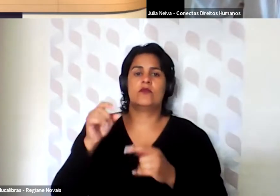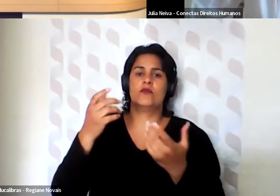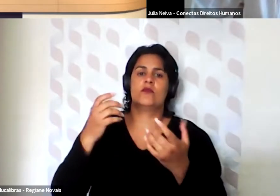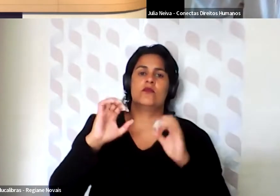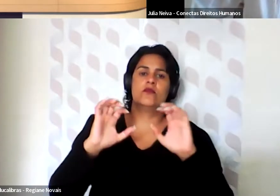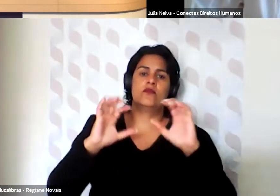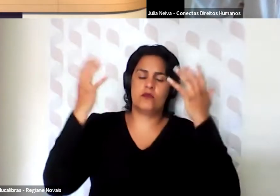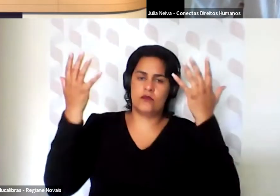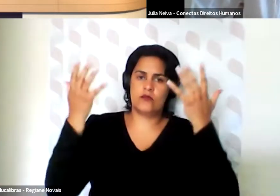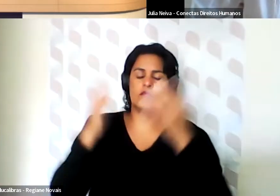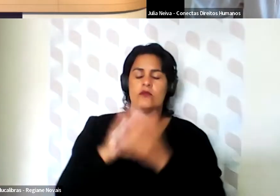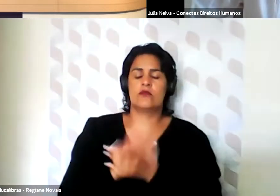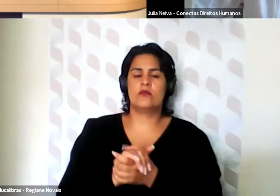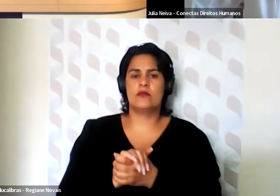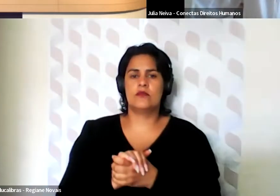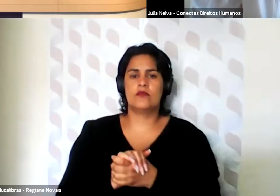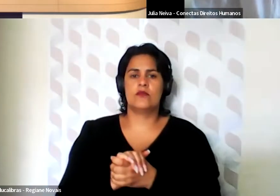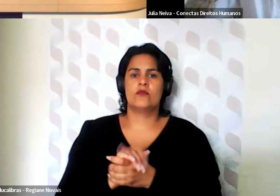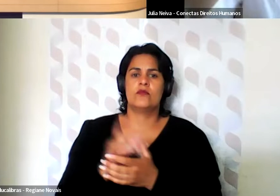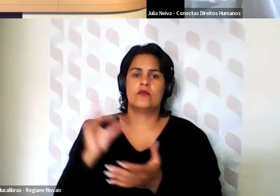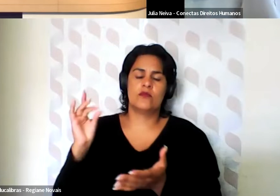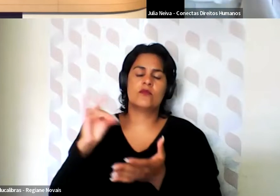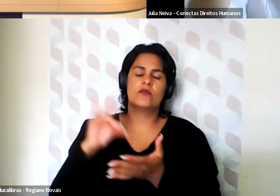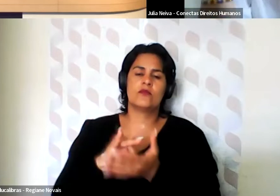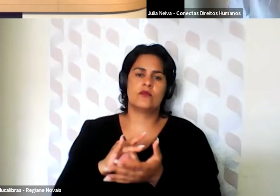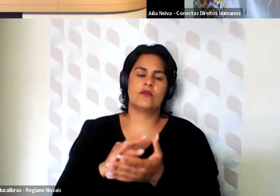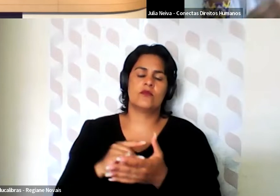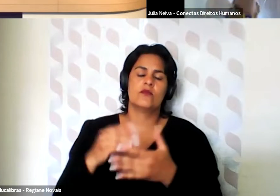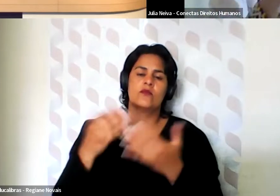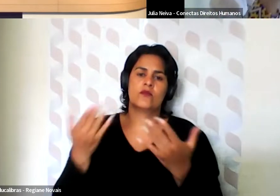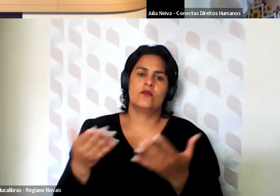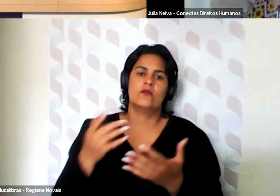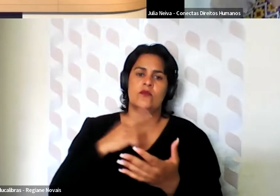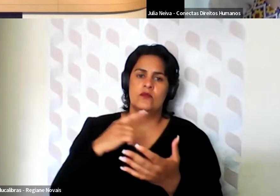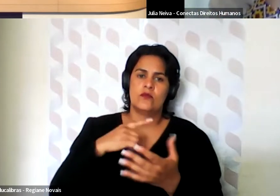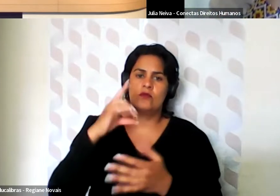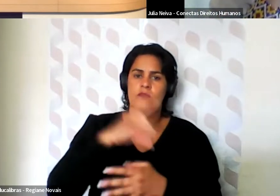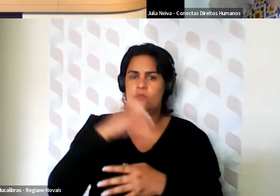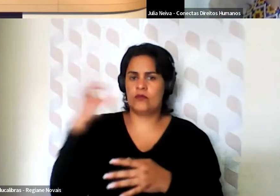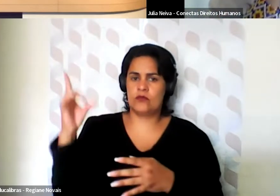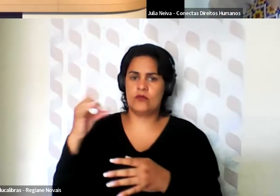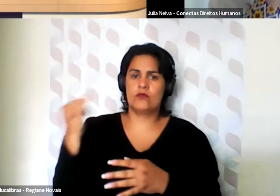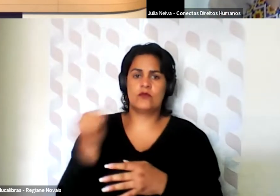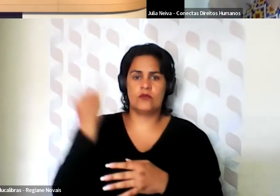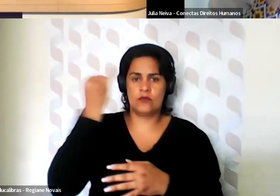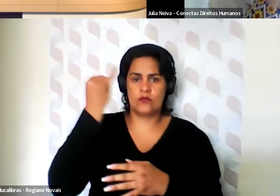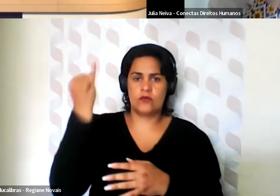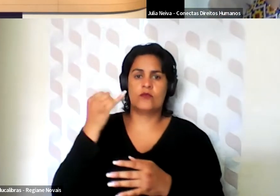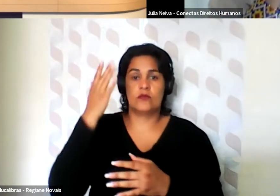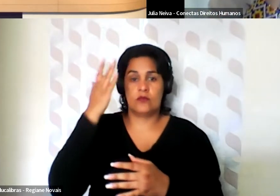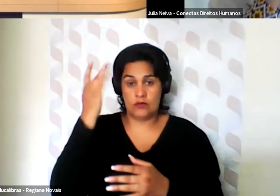evening that as interesting as we can. As you know, and you might have seen in the news,